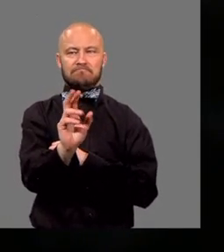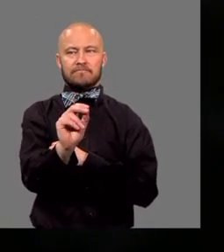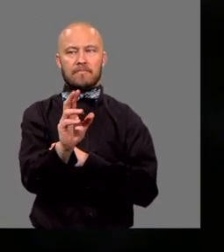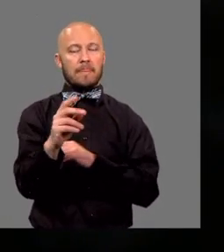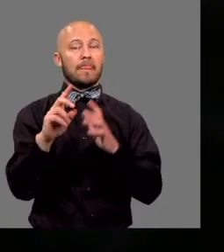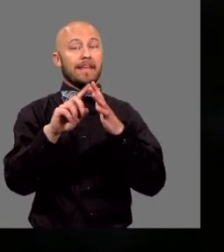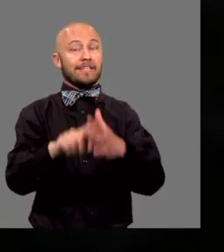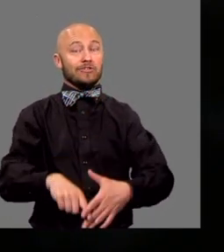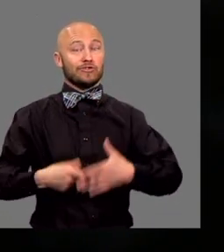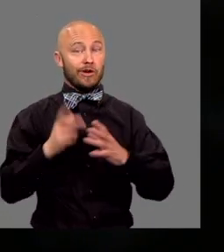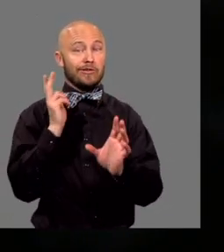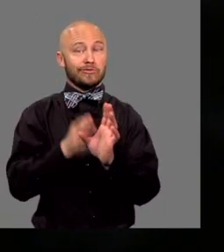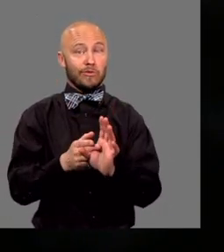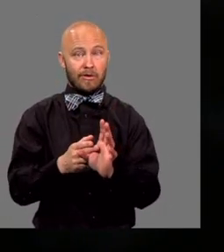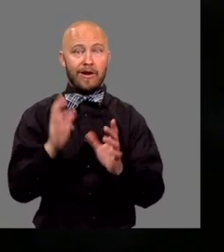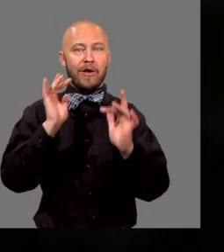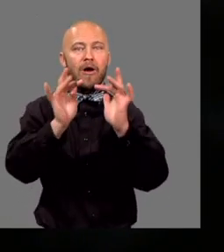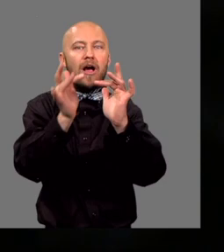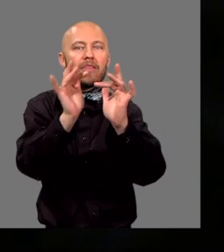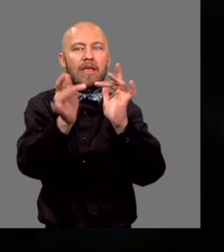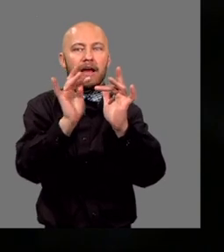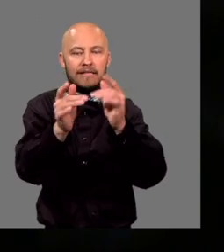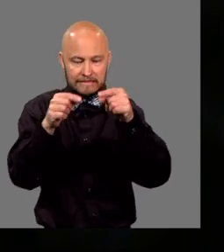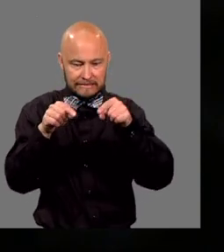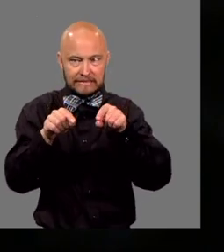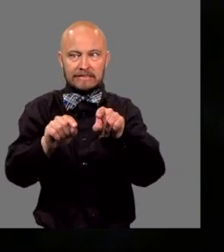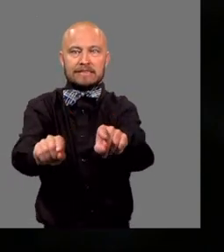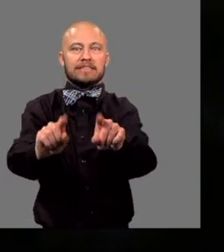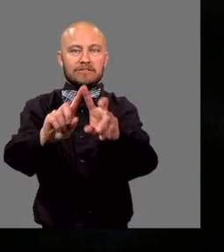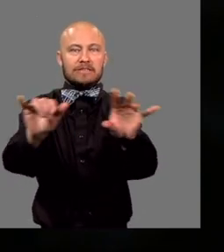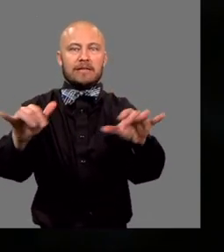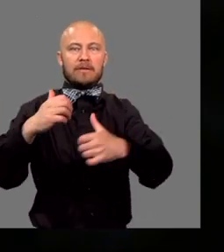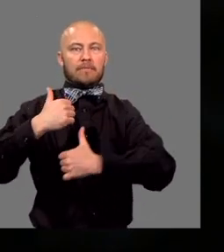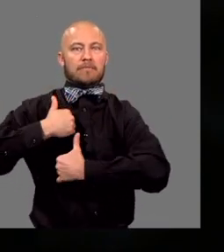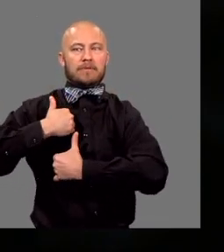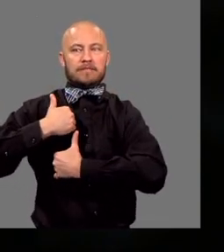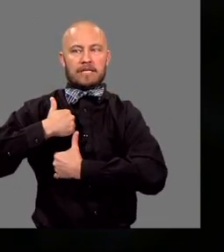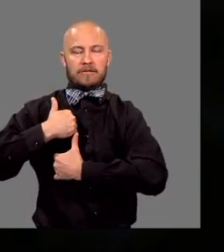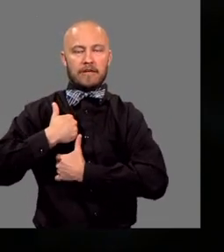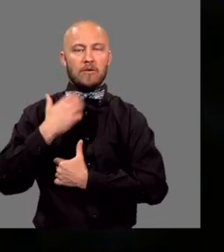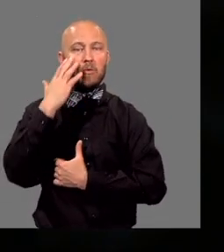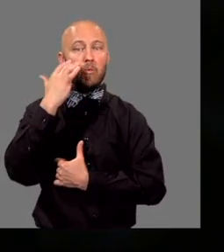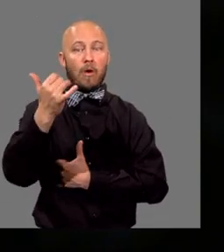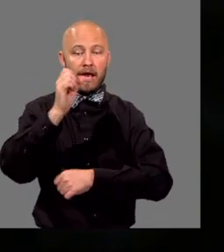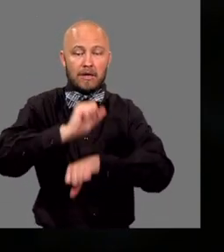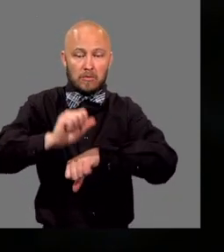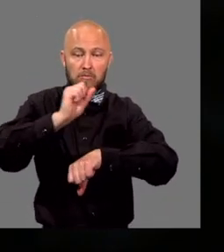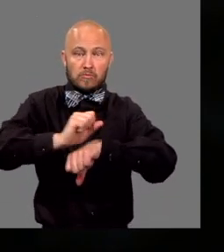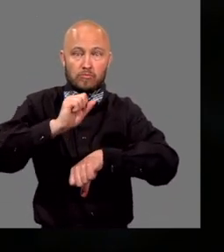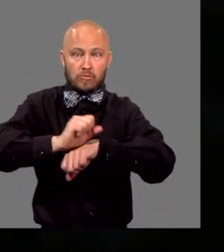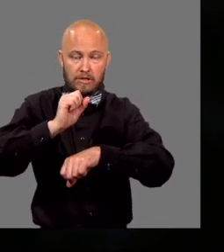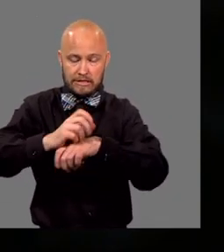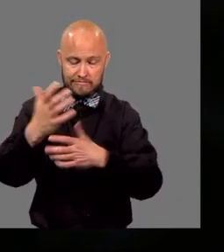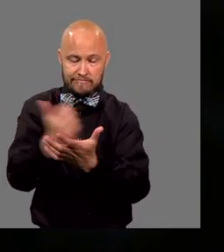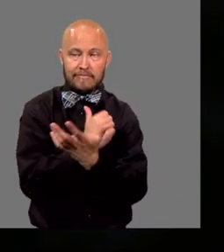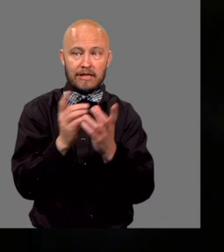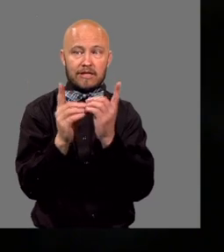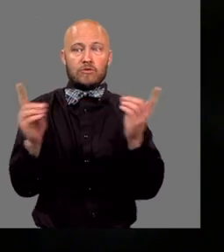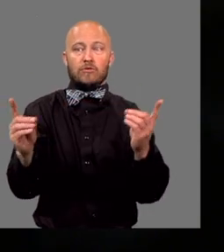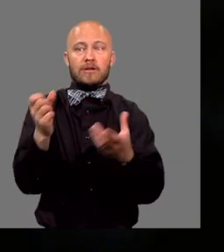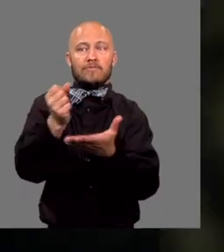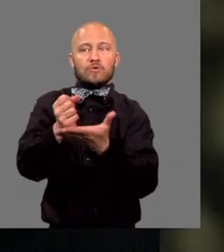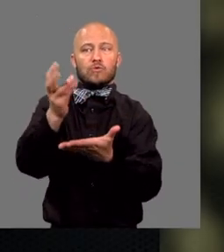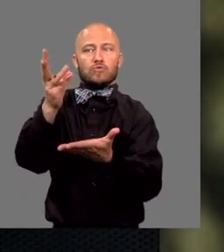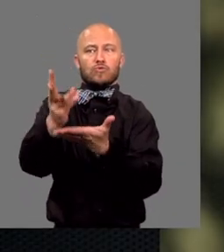though. He started taking classes online while still on active duty so he could begin working towards his degree